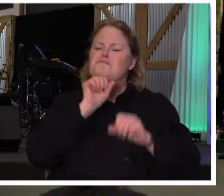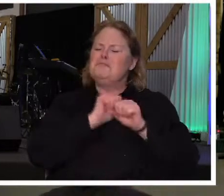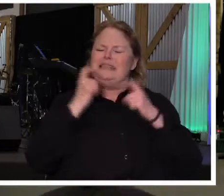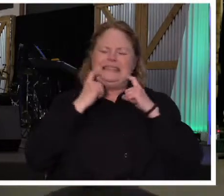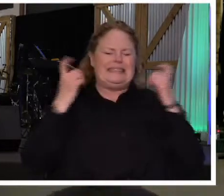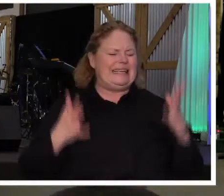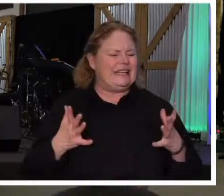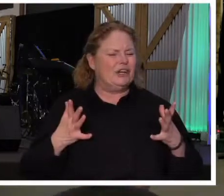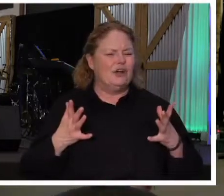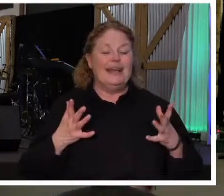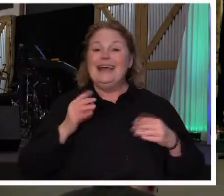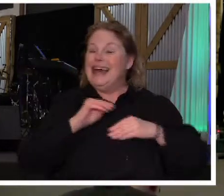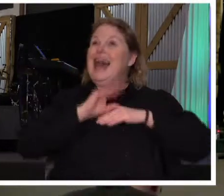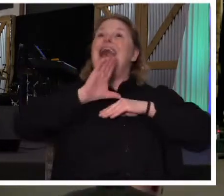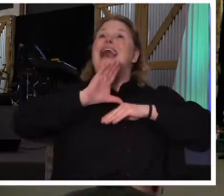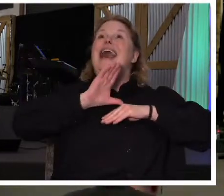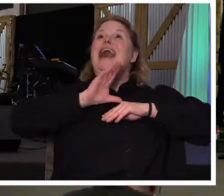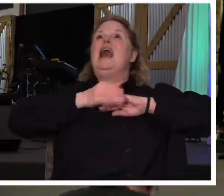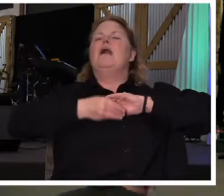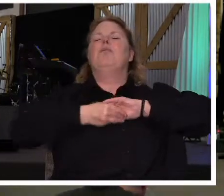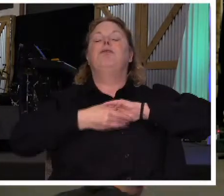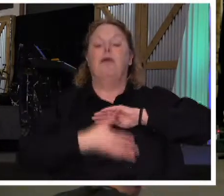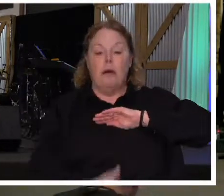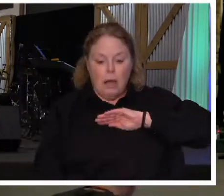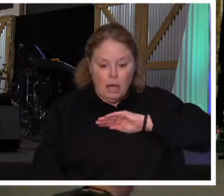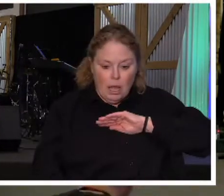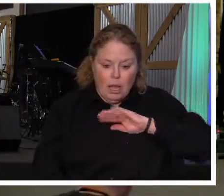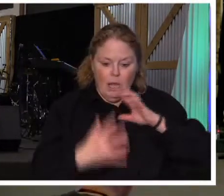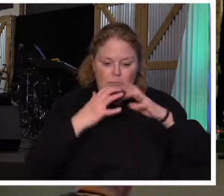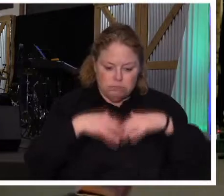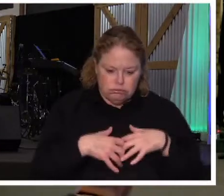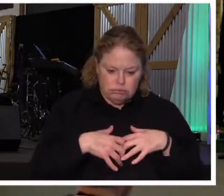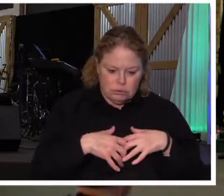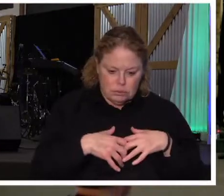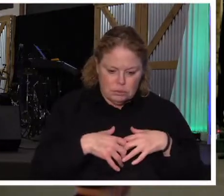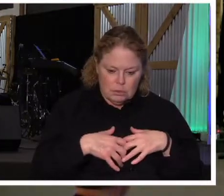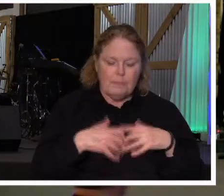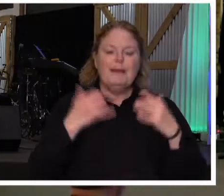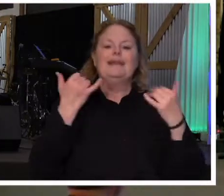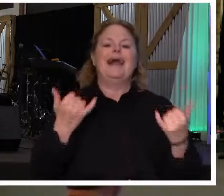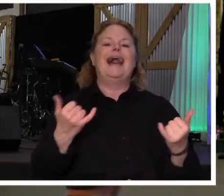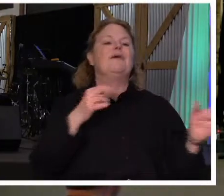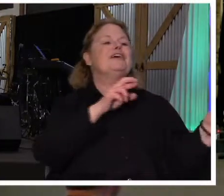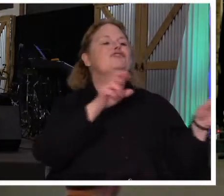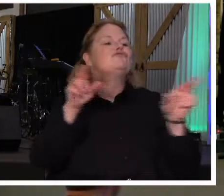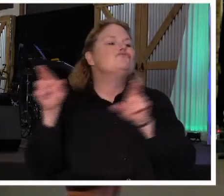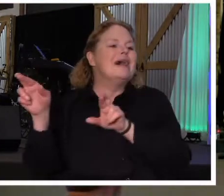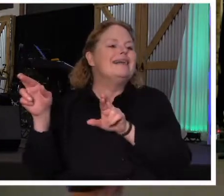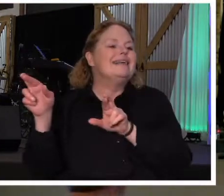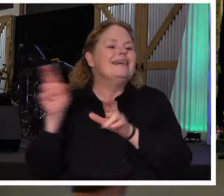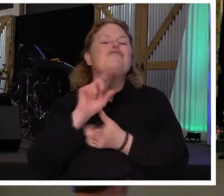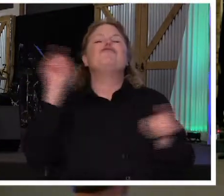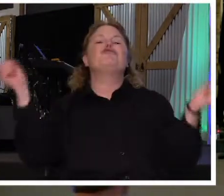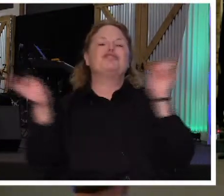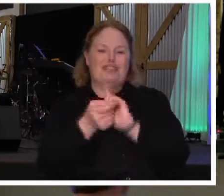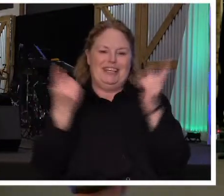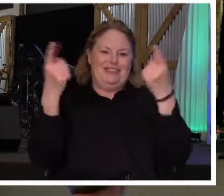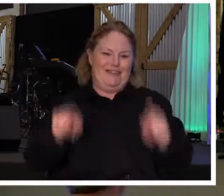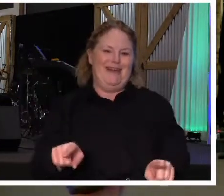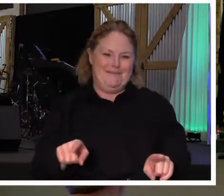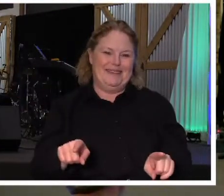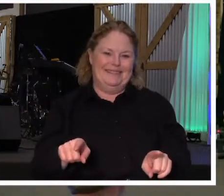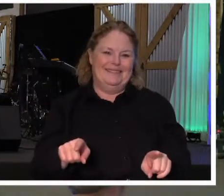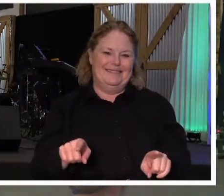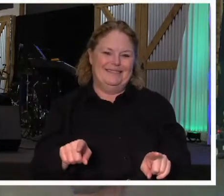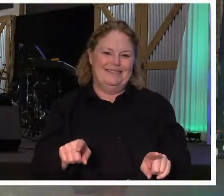the lowest it's ever been, he then is prepared to be transformed by the power of God. And we find this in redeeming